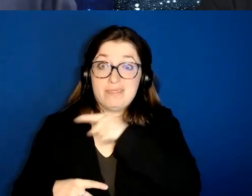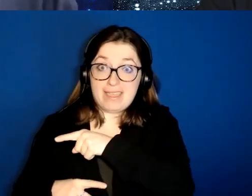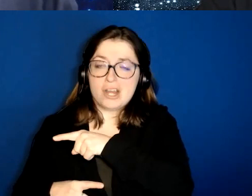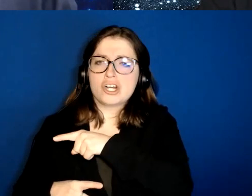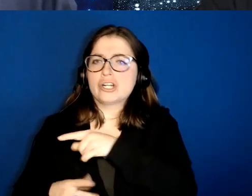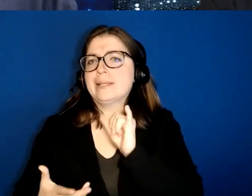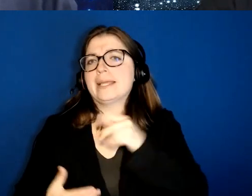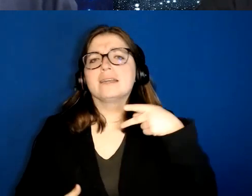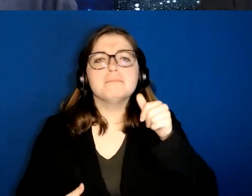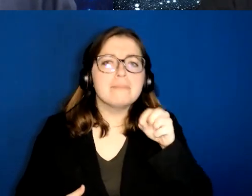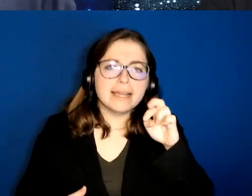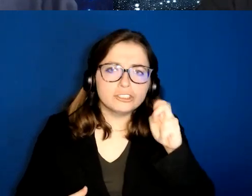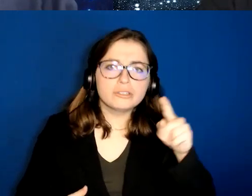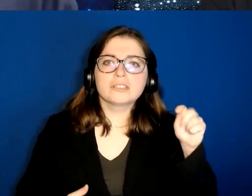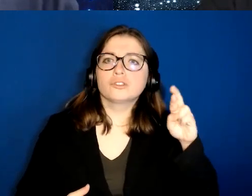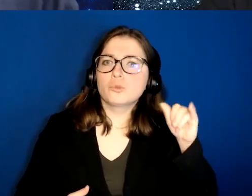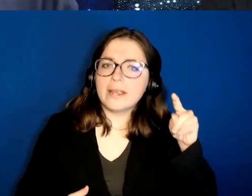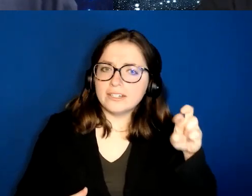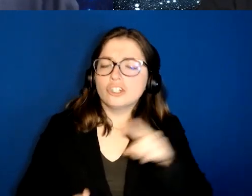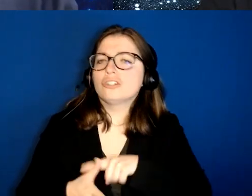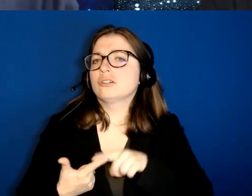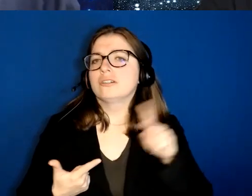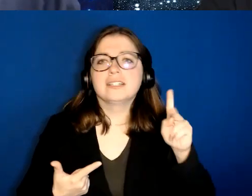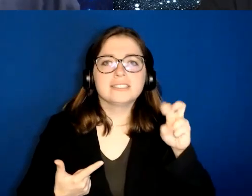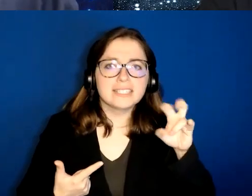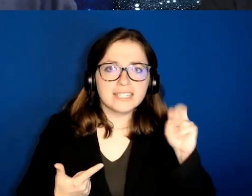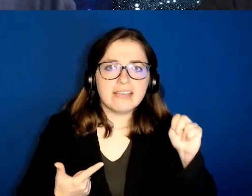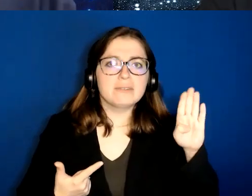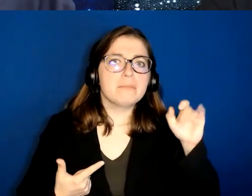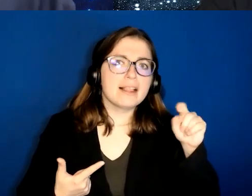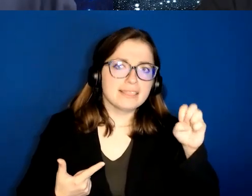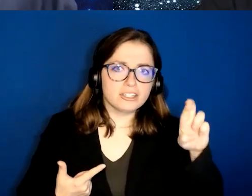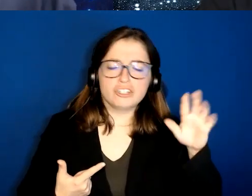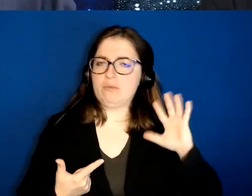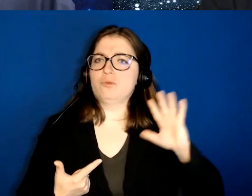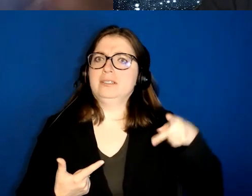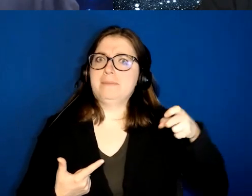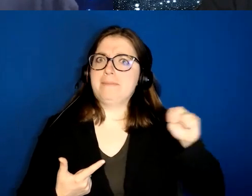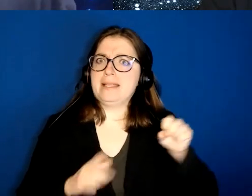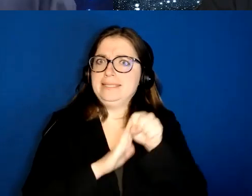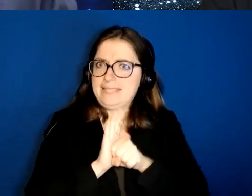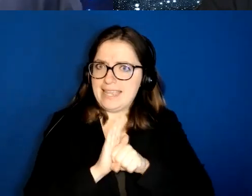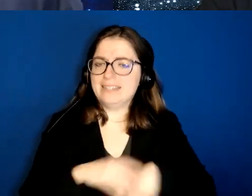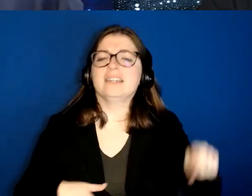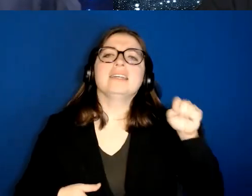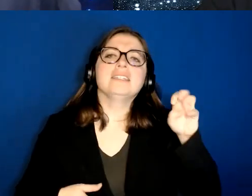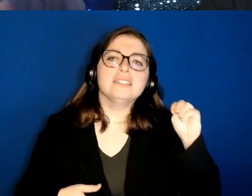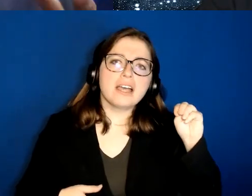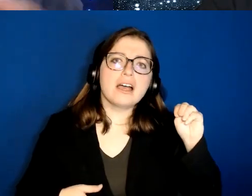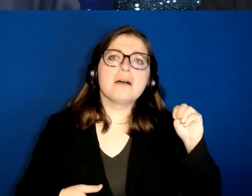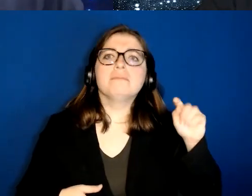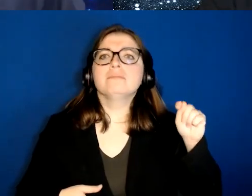Patrick Trainer and Kevin Butler, who were at Penn State with Patrick McDaniel, and Tom Shrimpton, Vincent